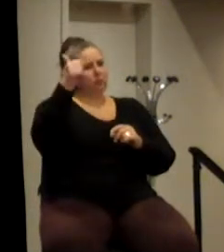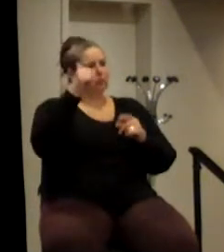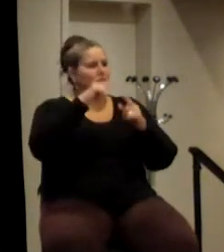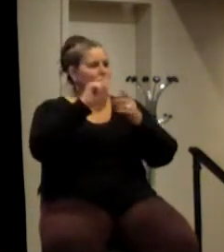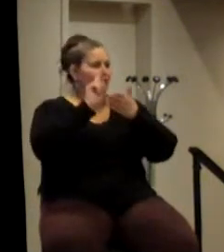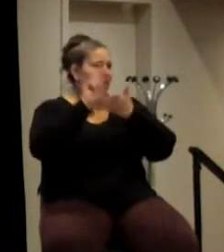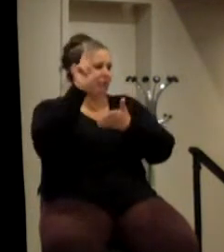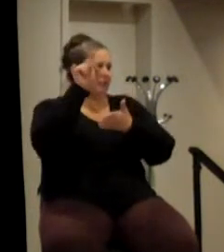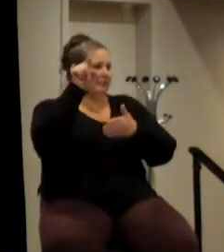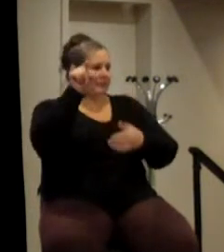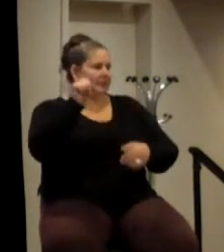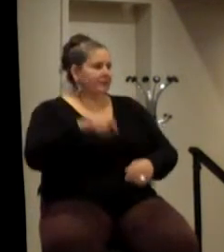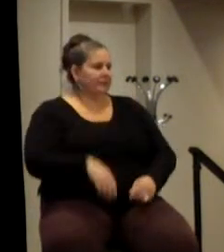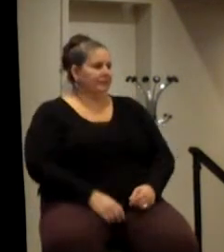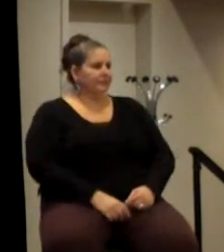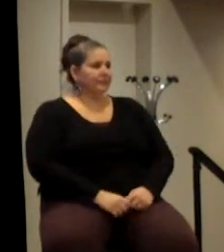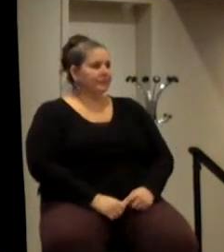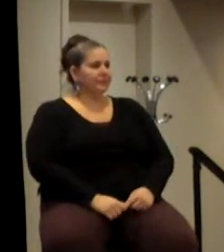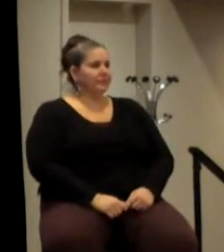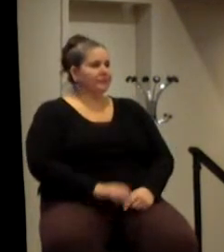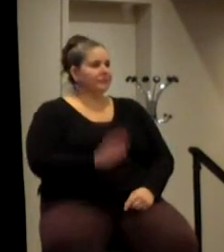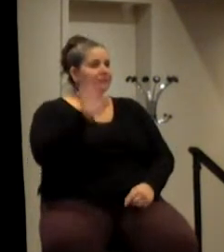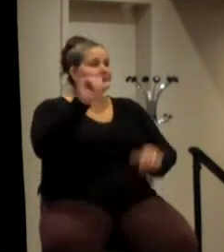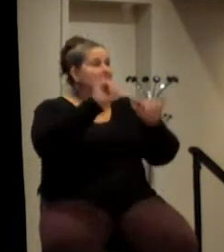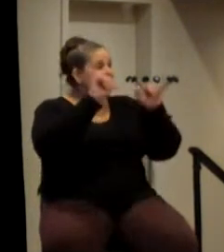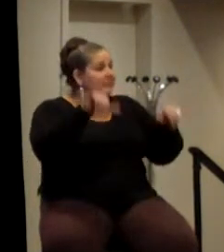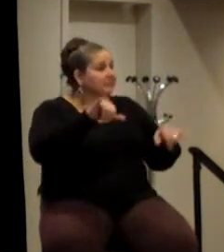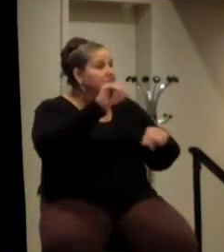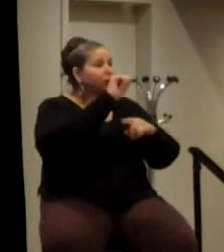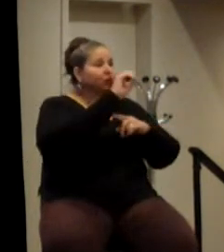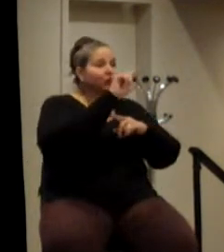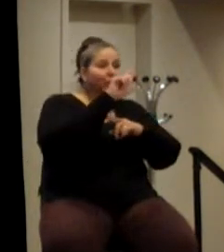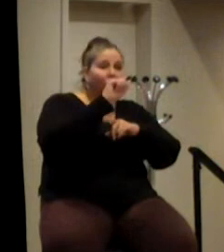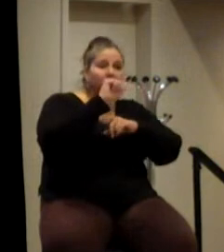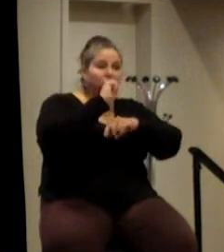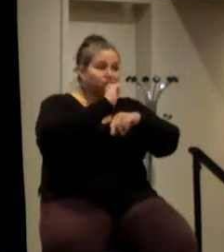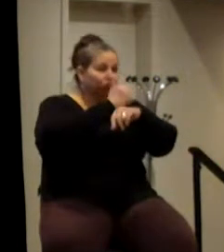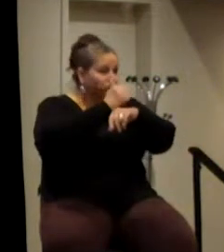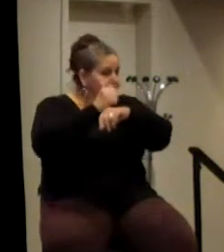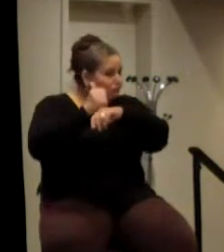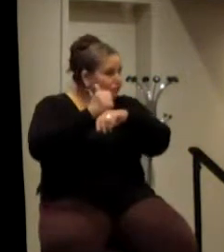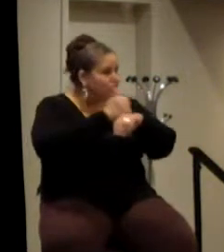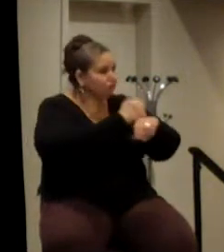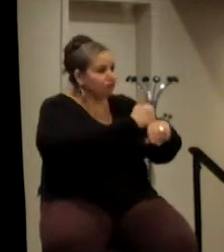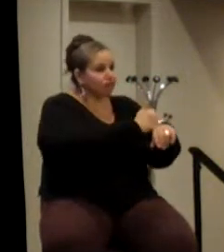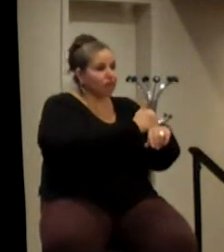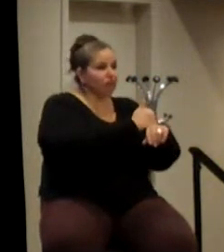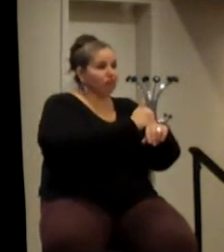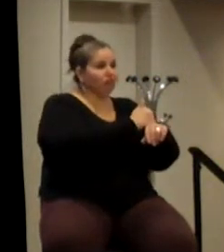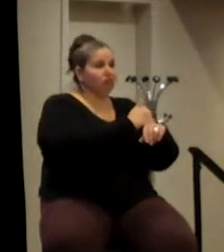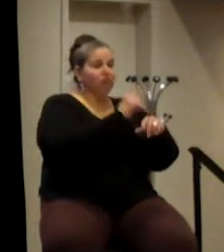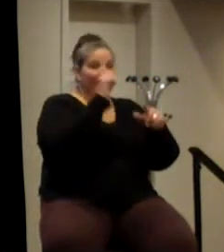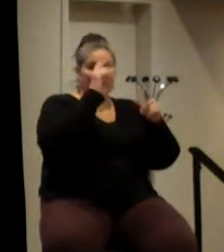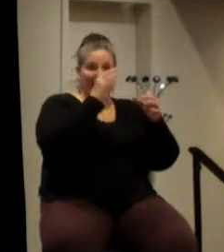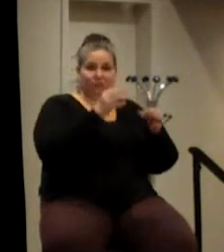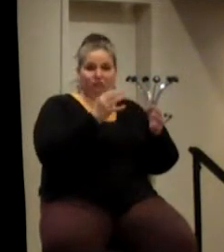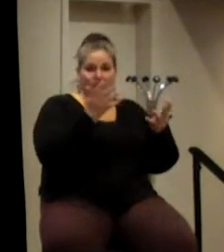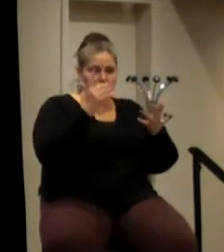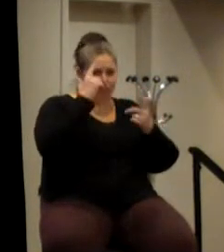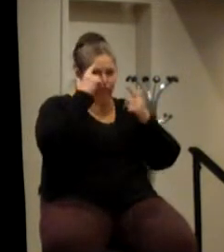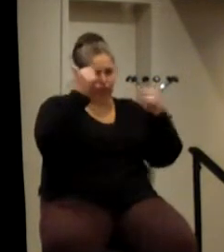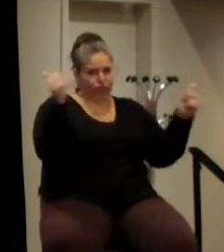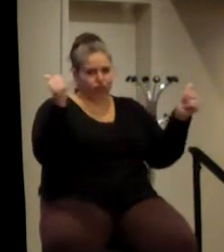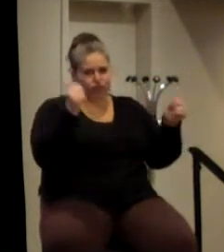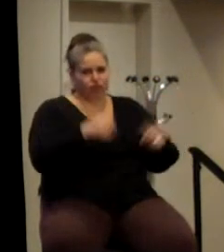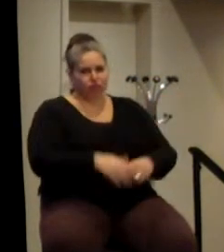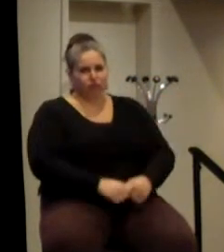all the testing that they do, that they'll be able to pull off whatever they choose to. Last question. Are you at all looking to partner with Syracuse University